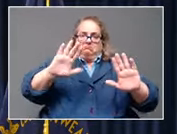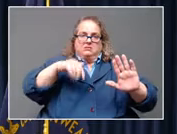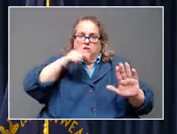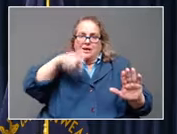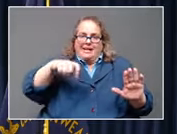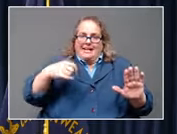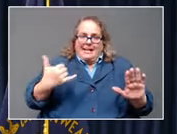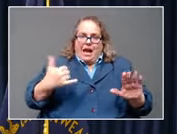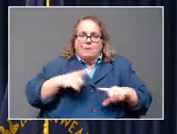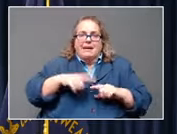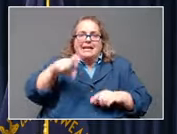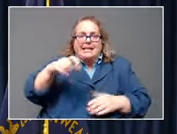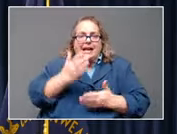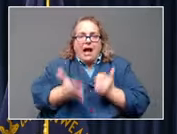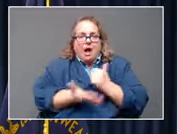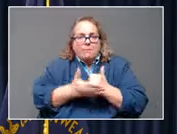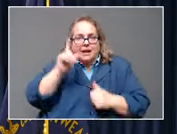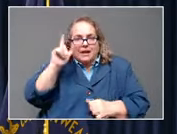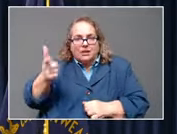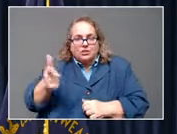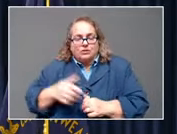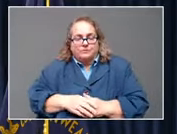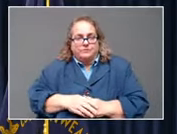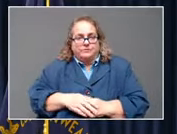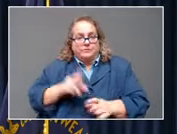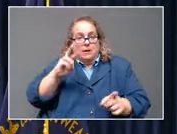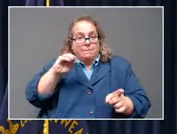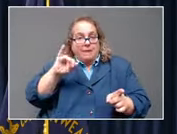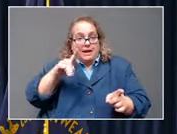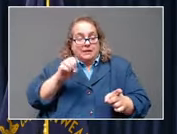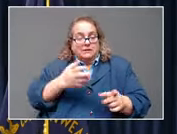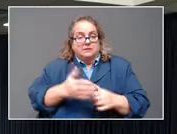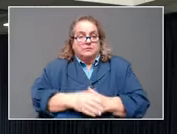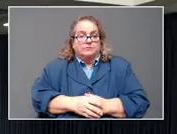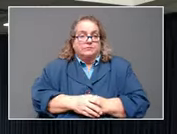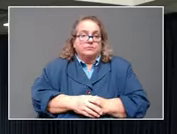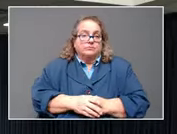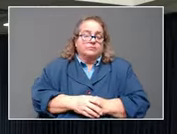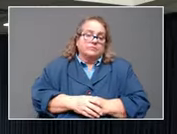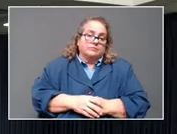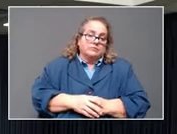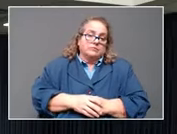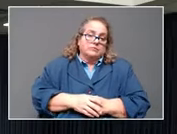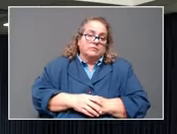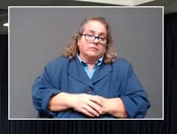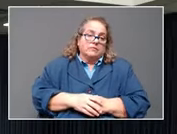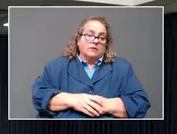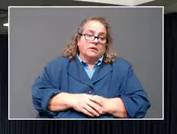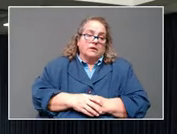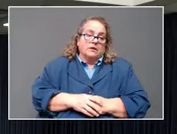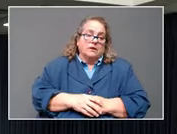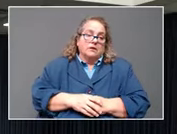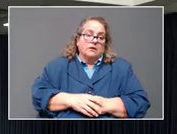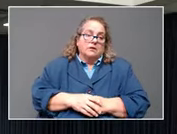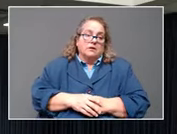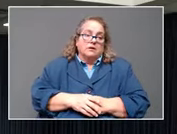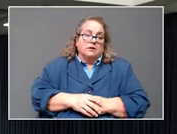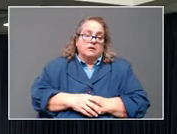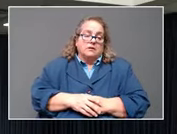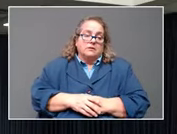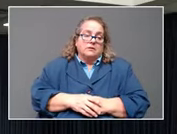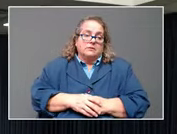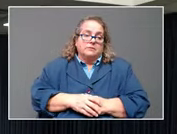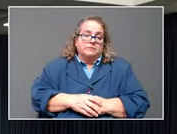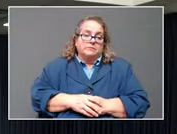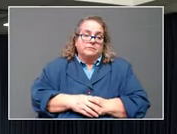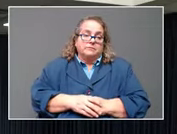later. Mike Valenti. I have a 2-part question as well. Would you advise Kentuckians who are older or immunocompromised to